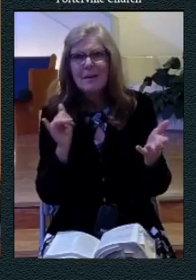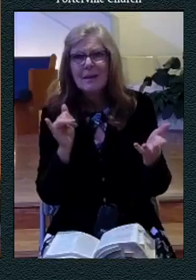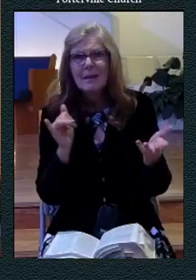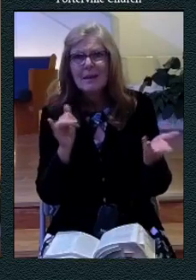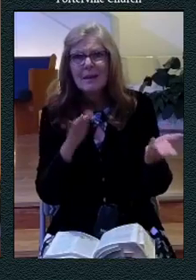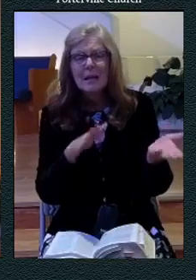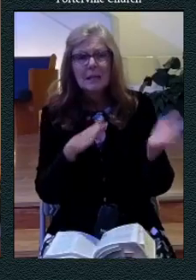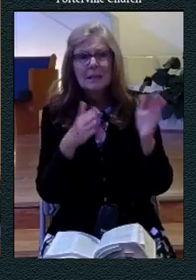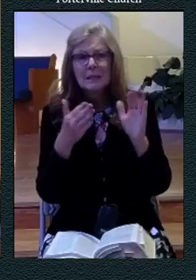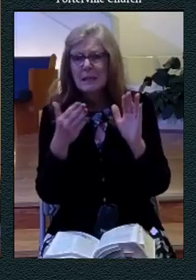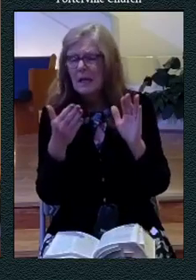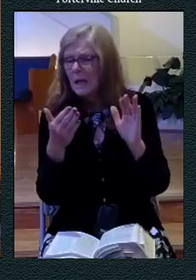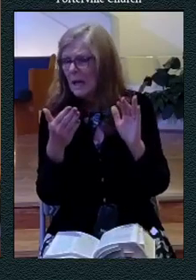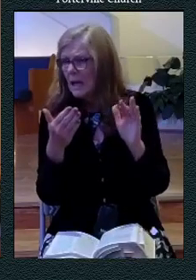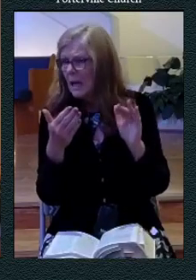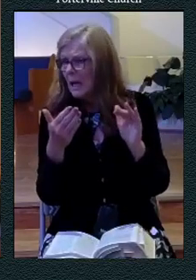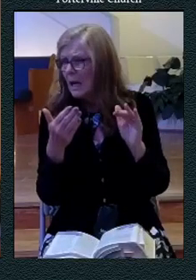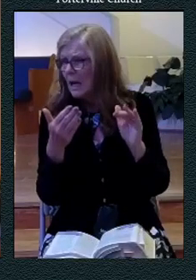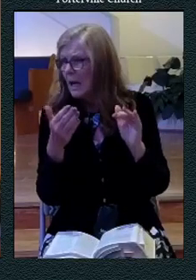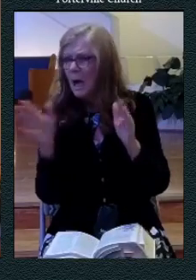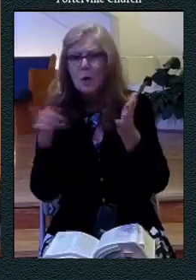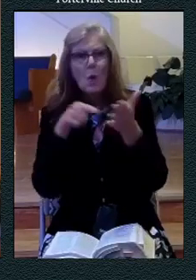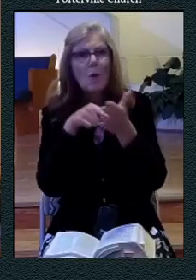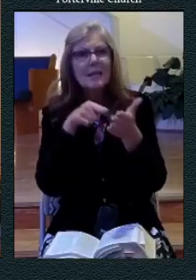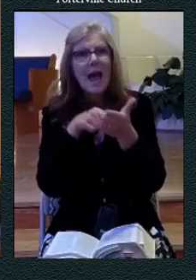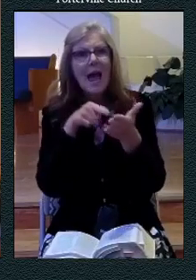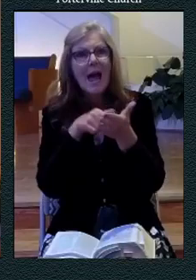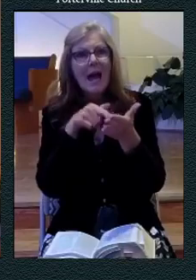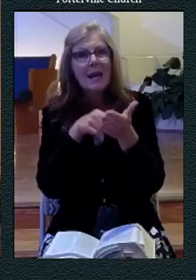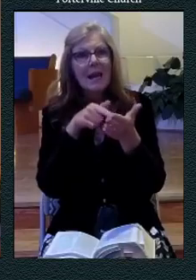says to you, oh, well, your debt's been forgiven.